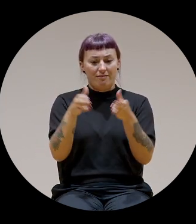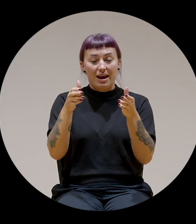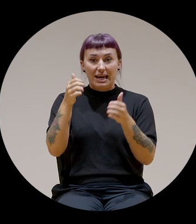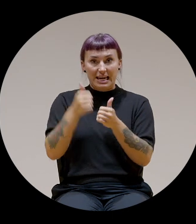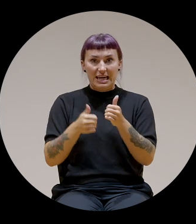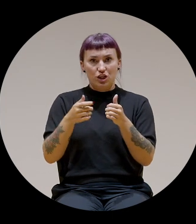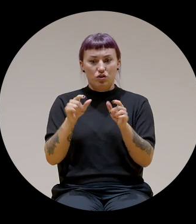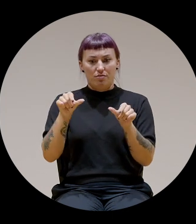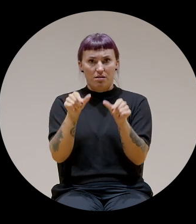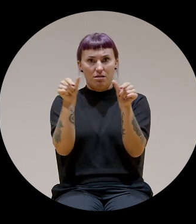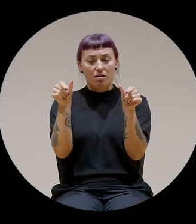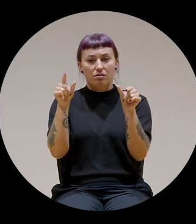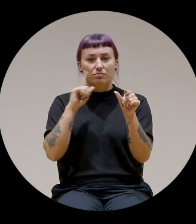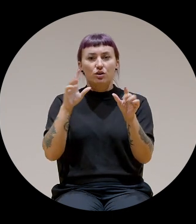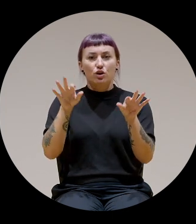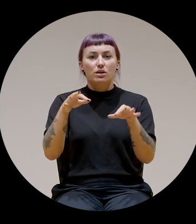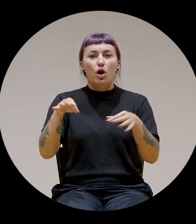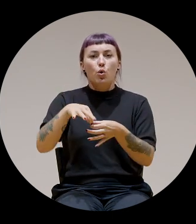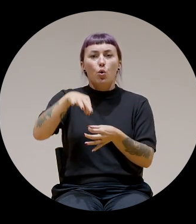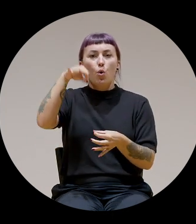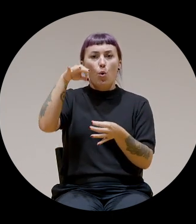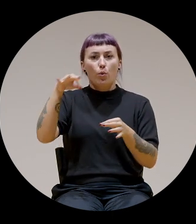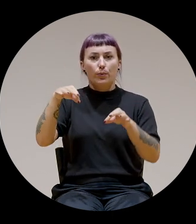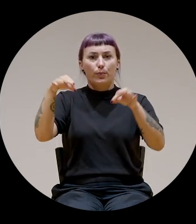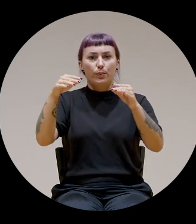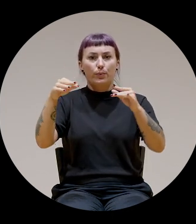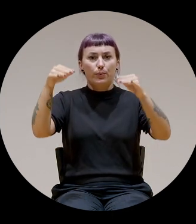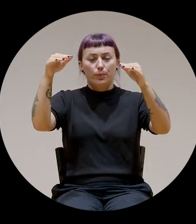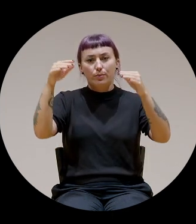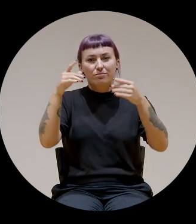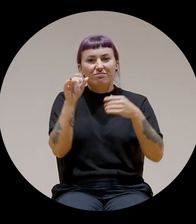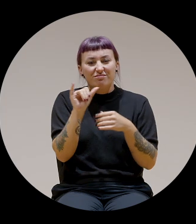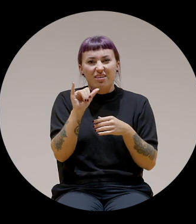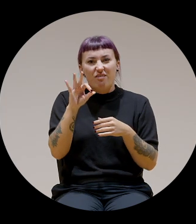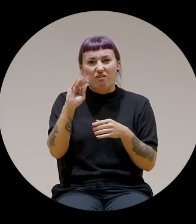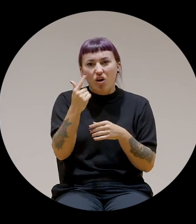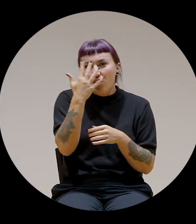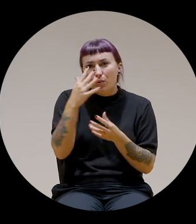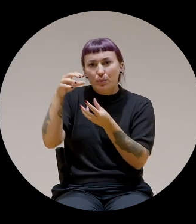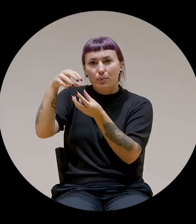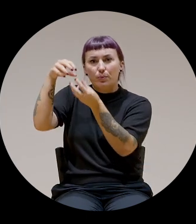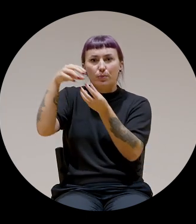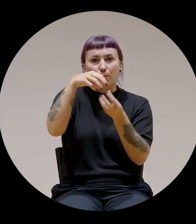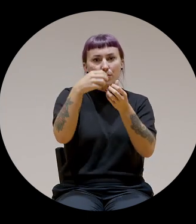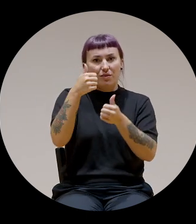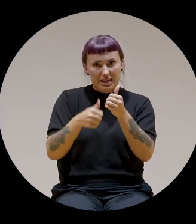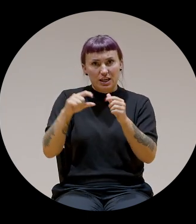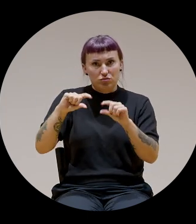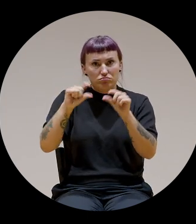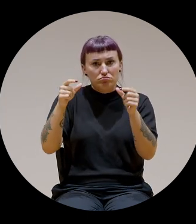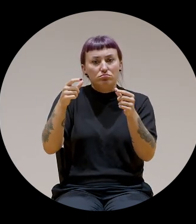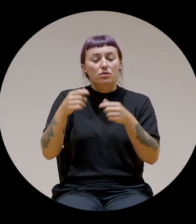spout, there are kind of these ghostly figures, these almost like fog emerging out of each spout